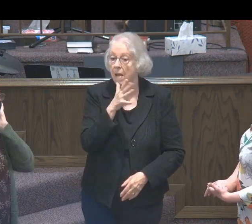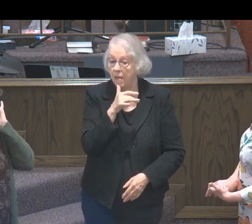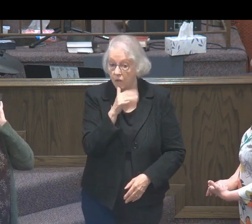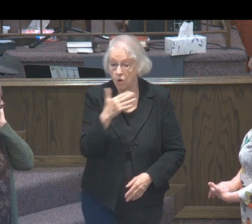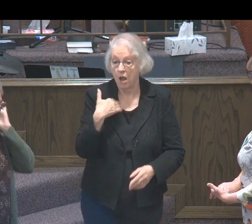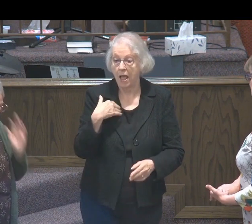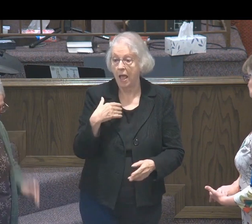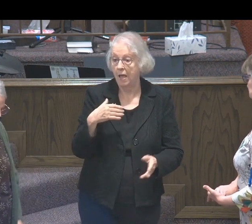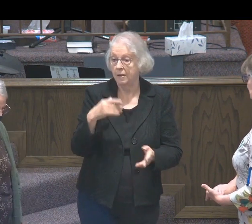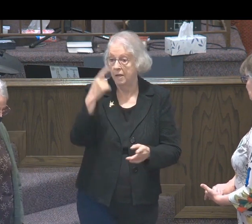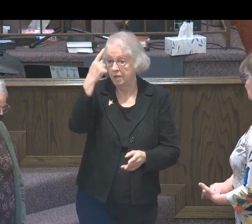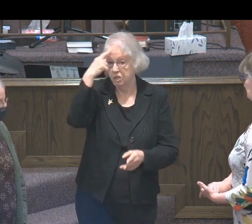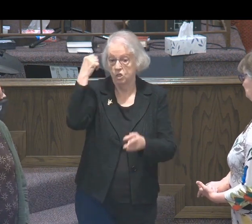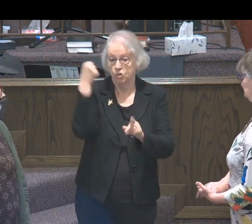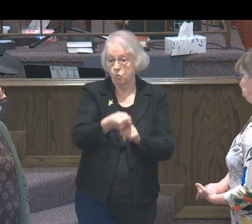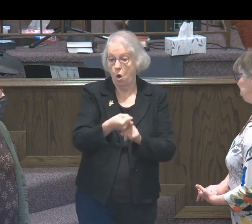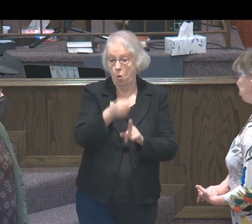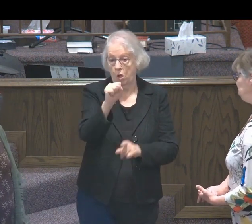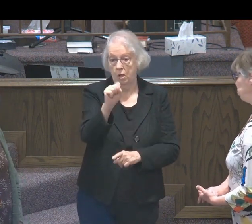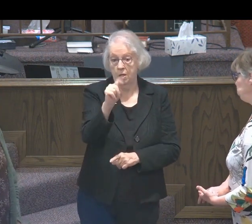of our praise today.